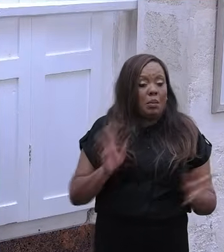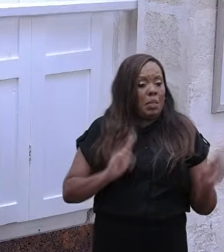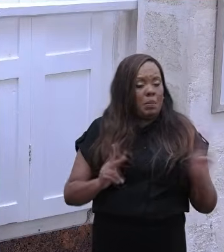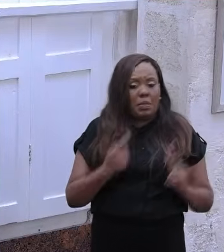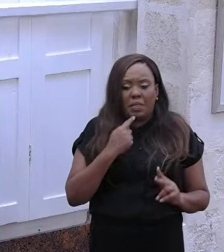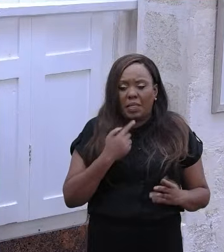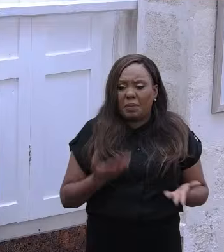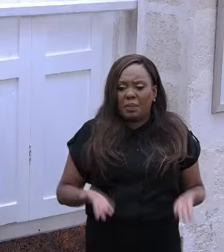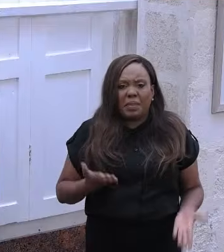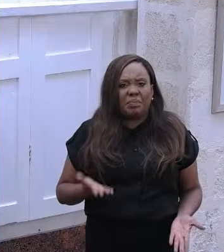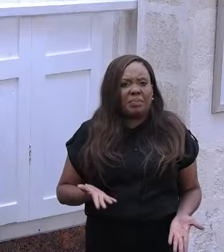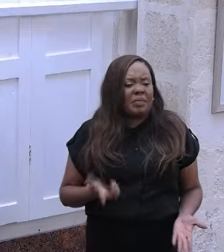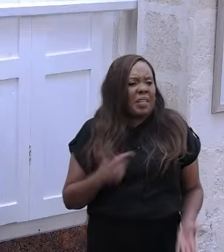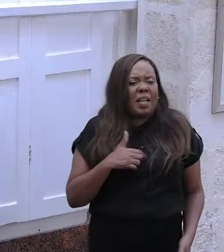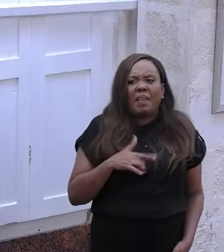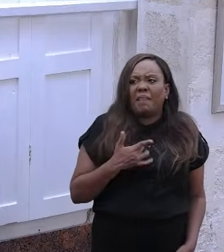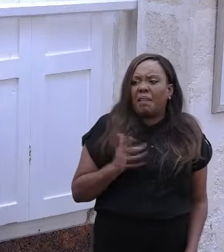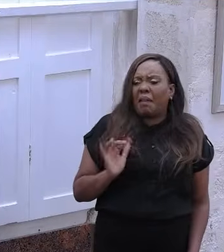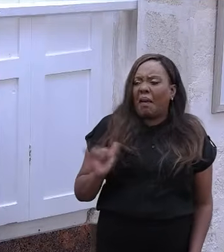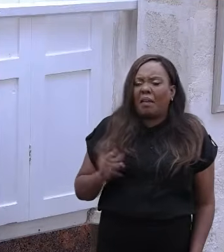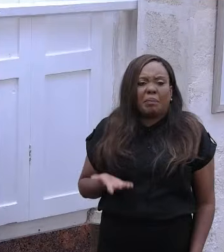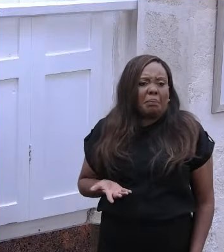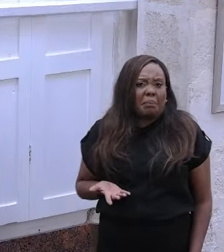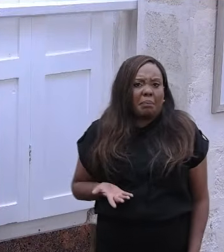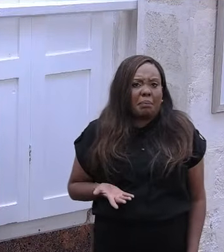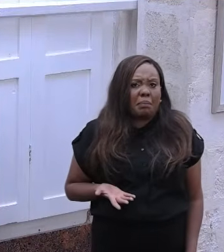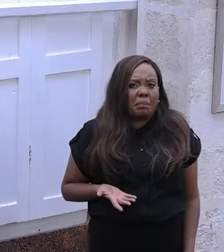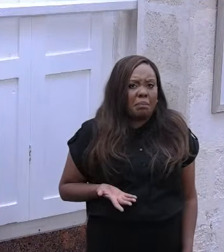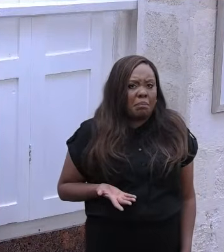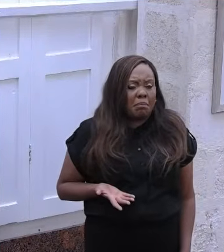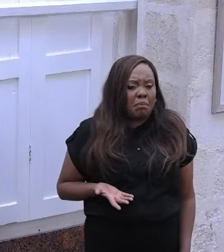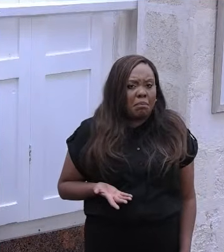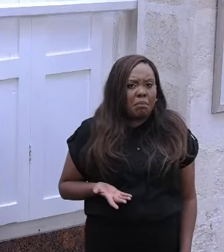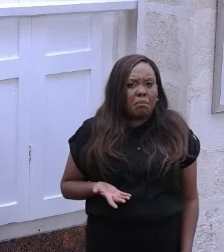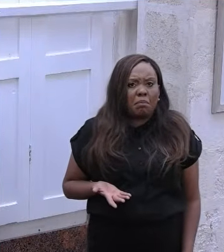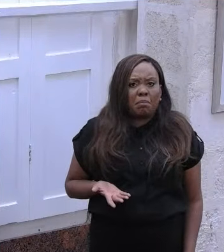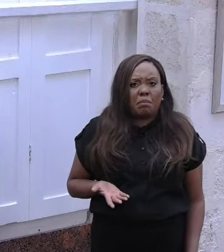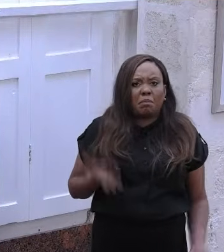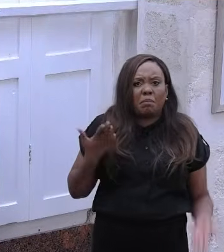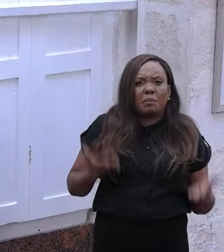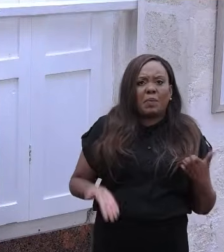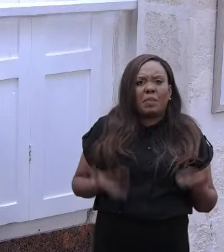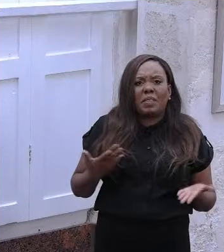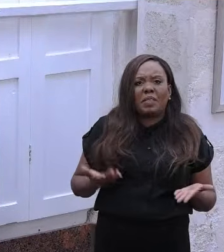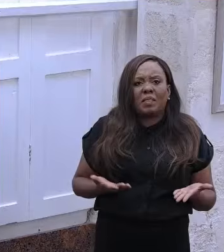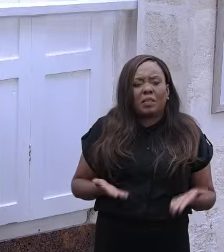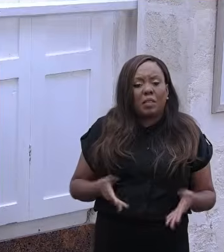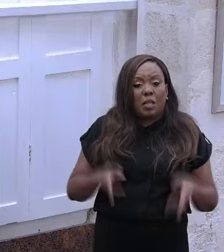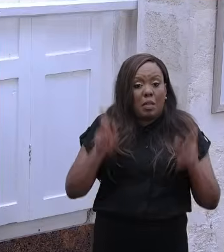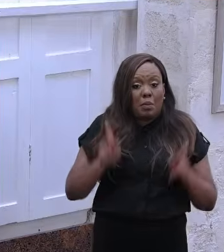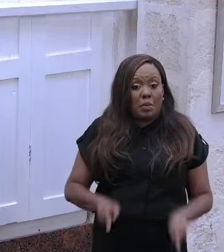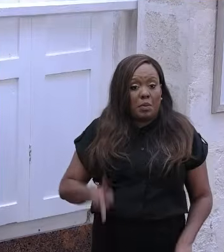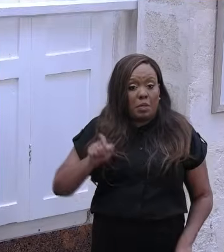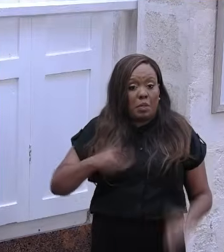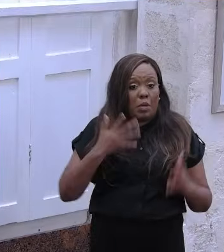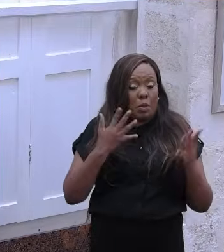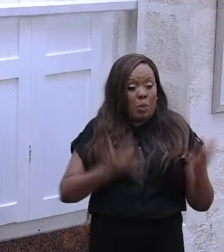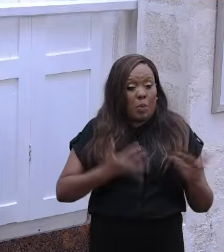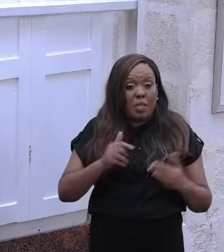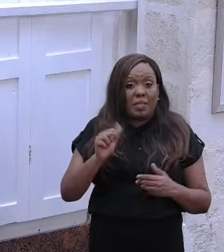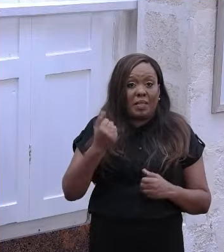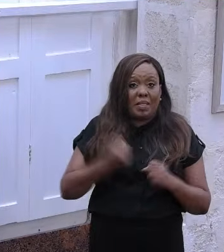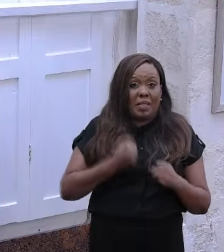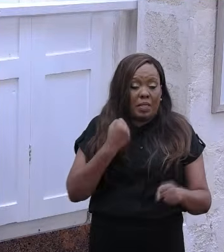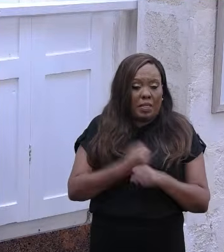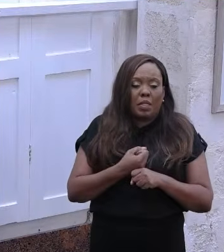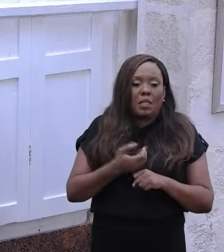in a nostalgic way that a person should wait, let's take an arbitrary number, 10 years, before he could be